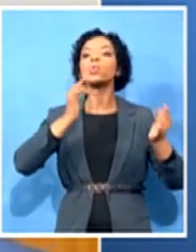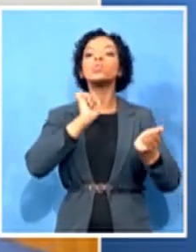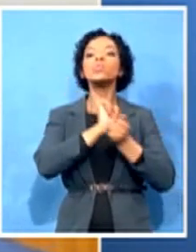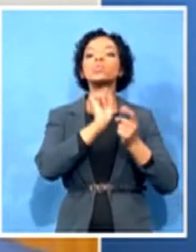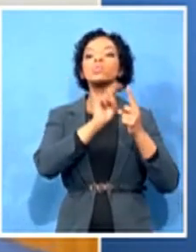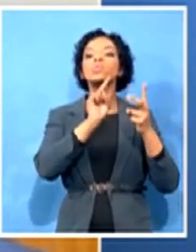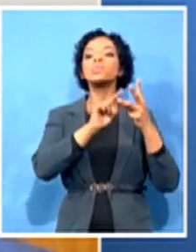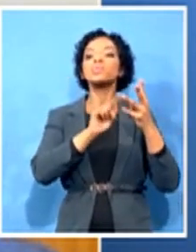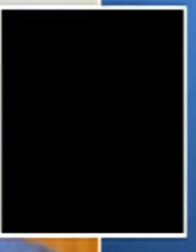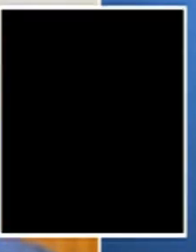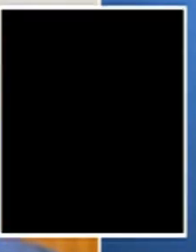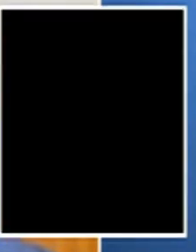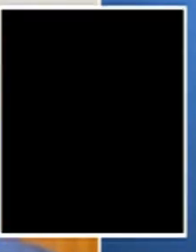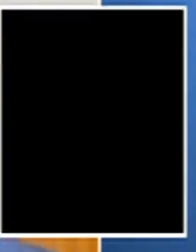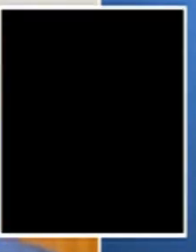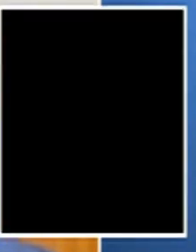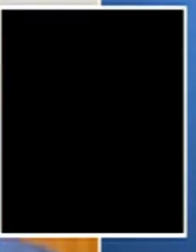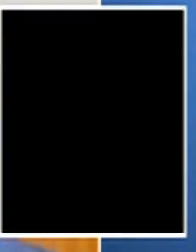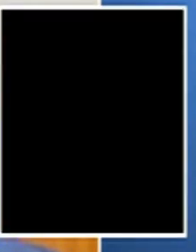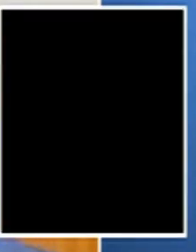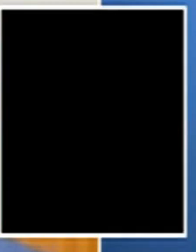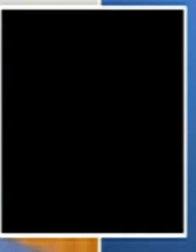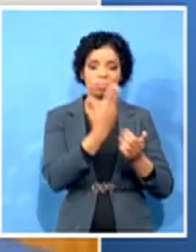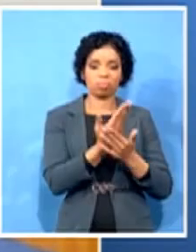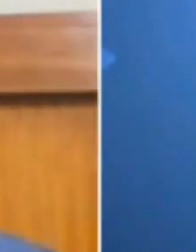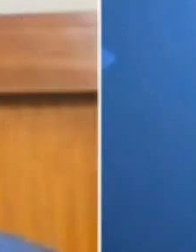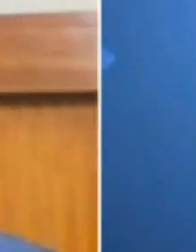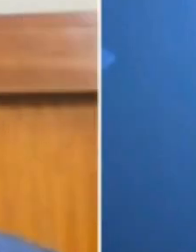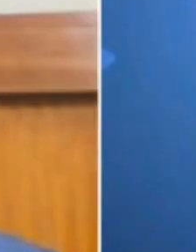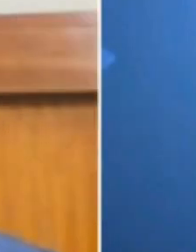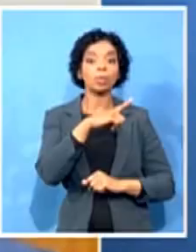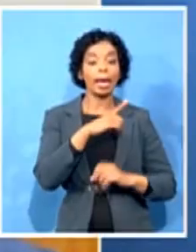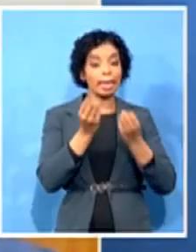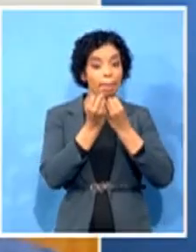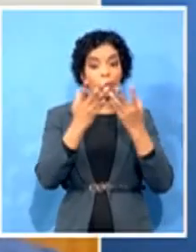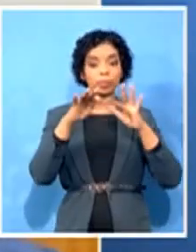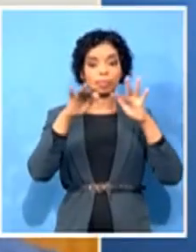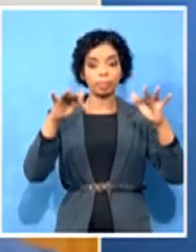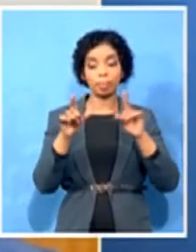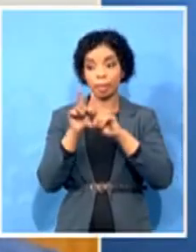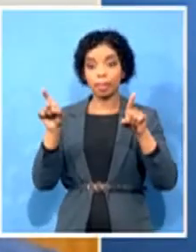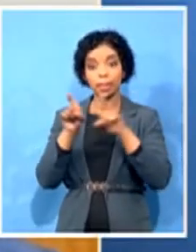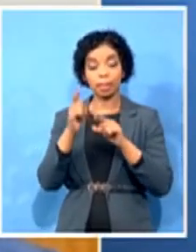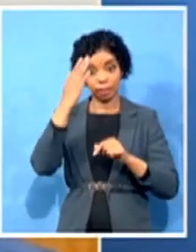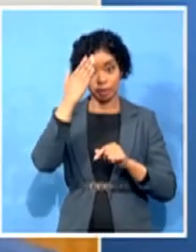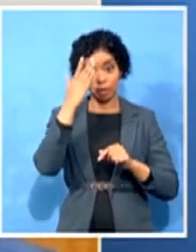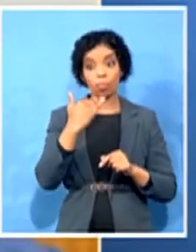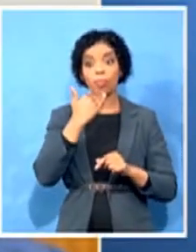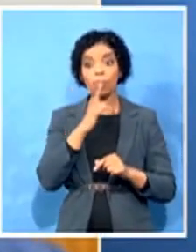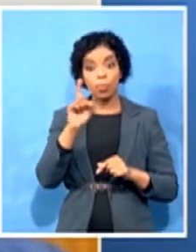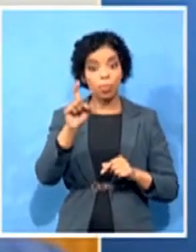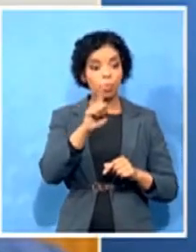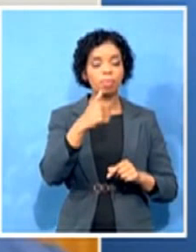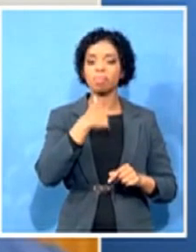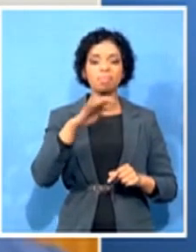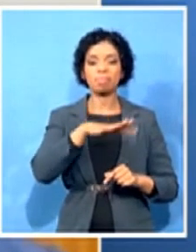domain already. So most probably people know already who was connected. And so I don't see any action that these oaks can take. I don't